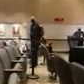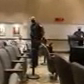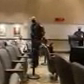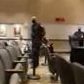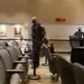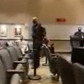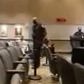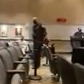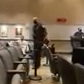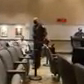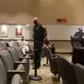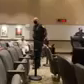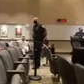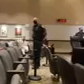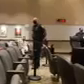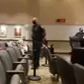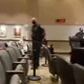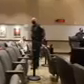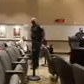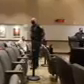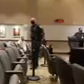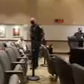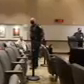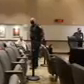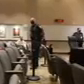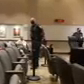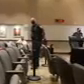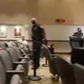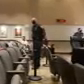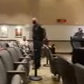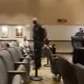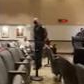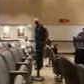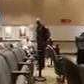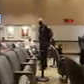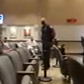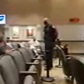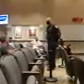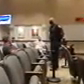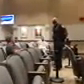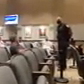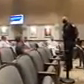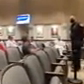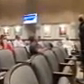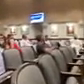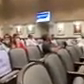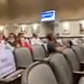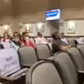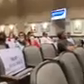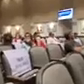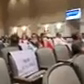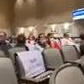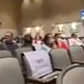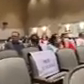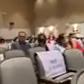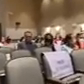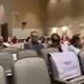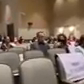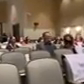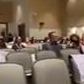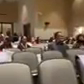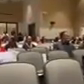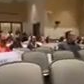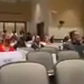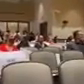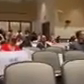We stood quiet the whole time. There was no disrespect. She didn't like our hand movements, so she gets up and leaves. We're doing